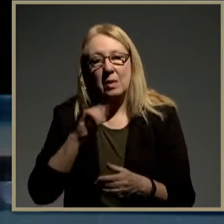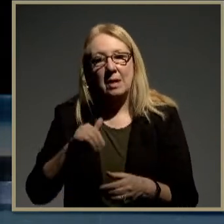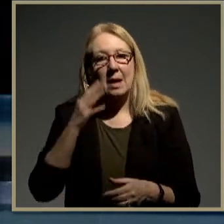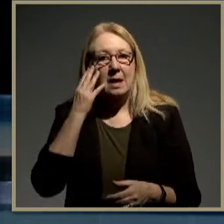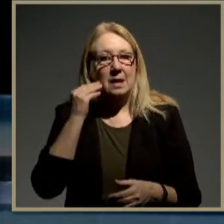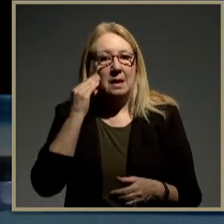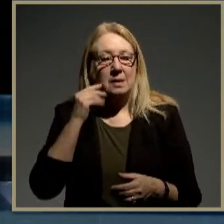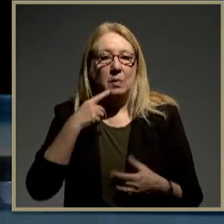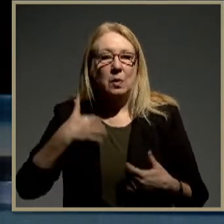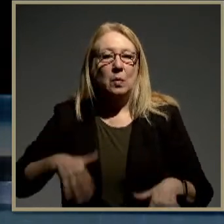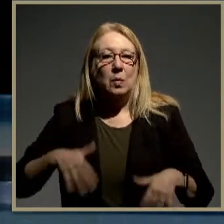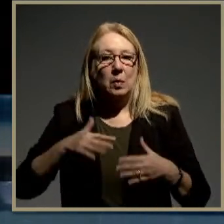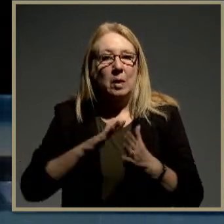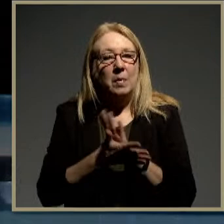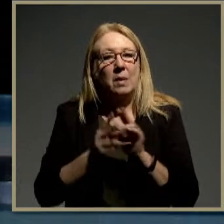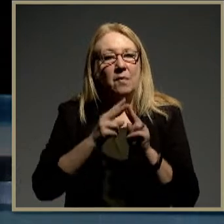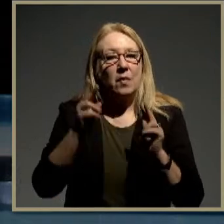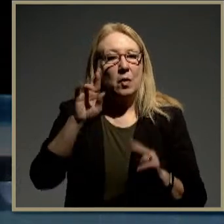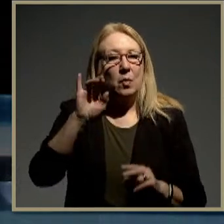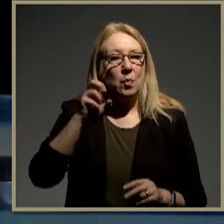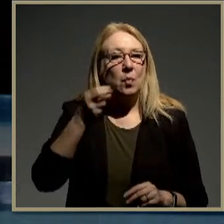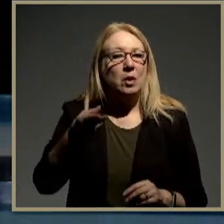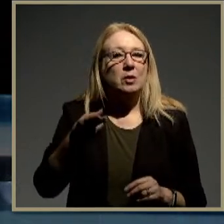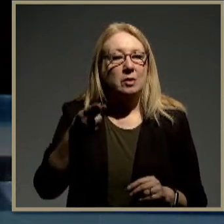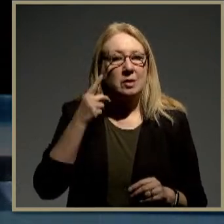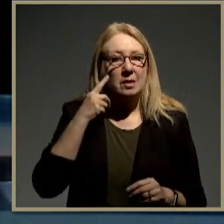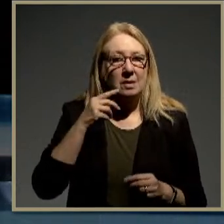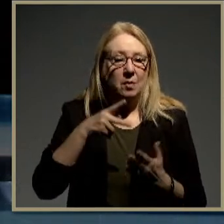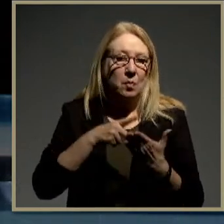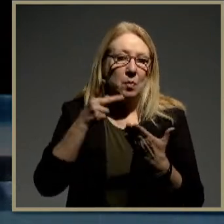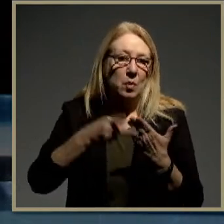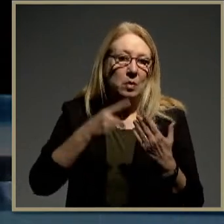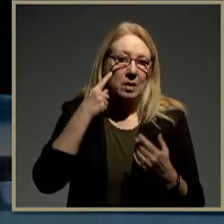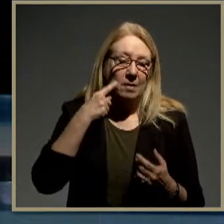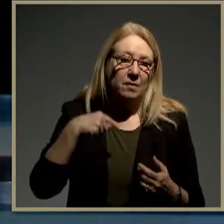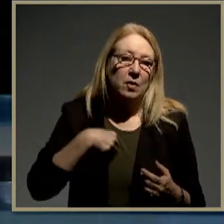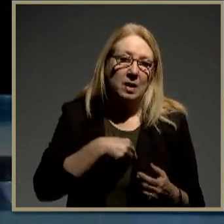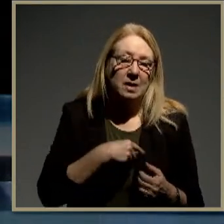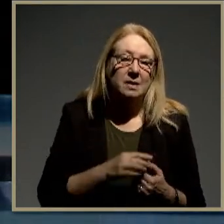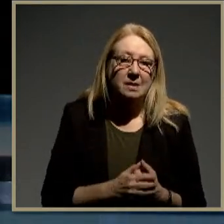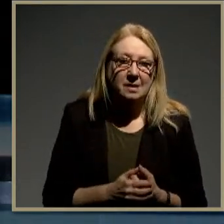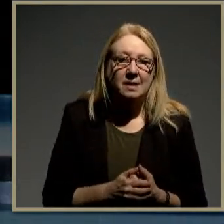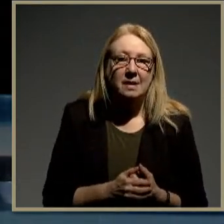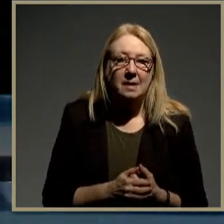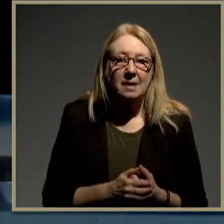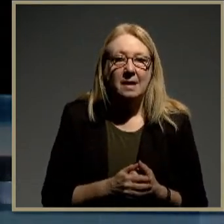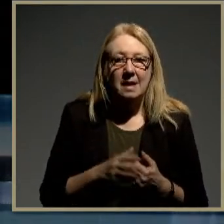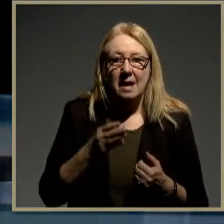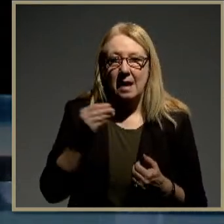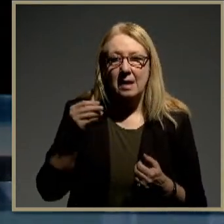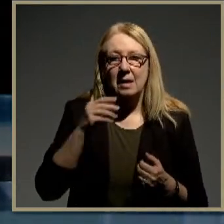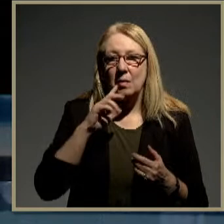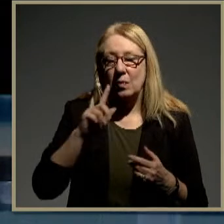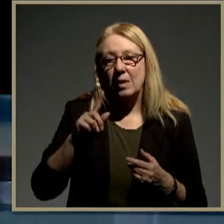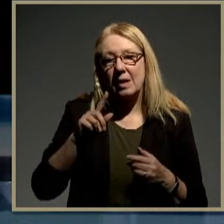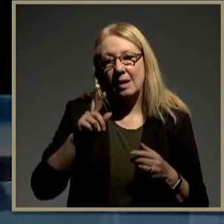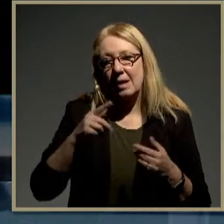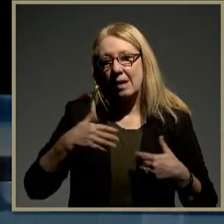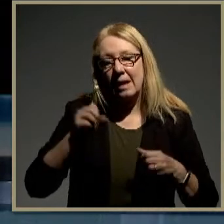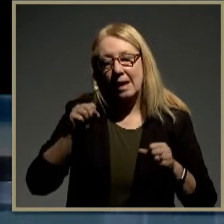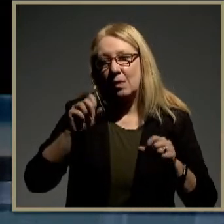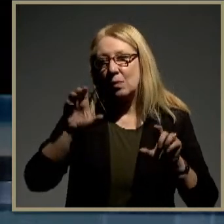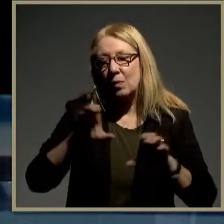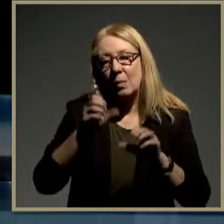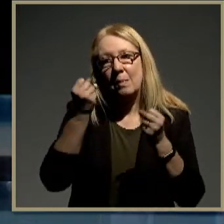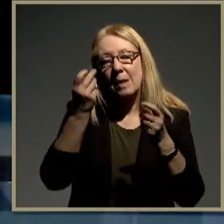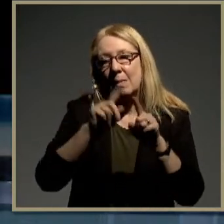just integrated throughout your academic program is just really helpful. So you can chat with physicians, physical therapists, strength and conditioning coaches, and just